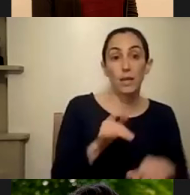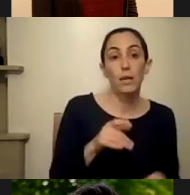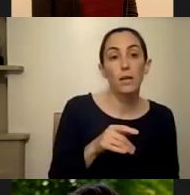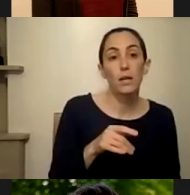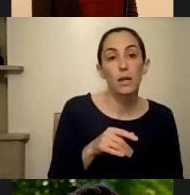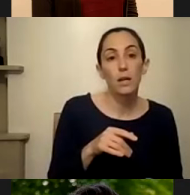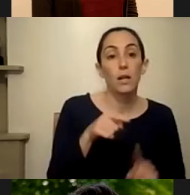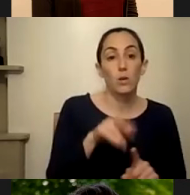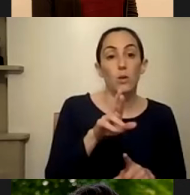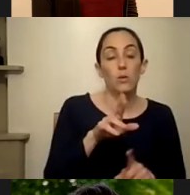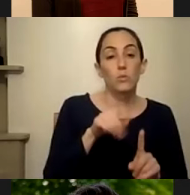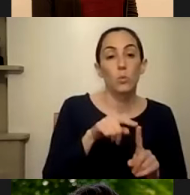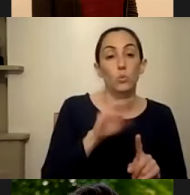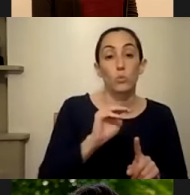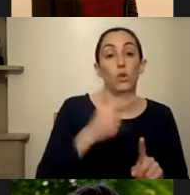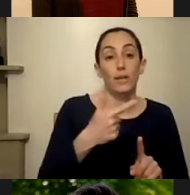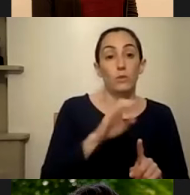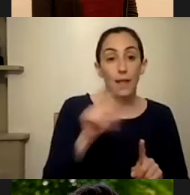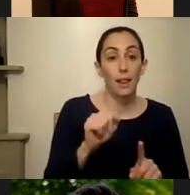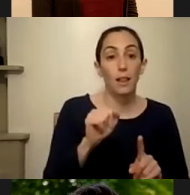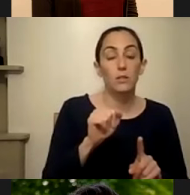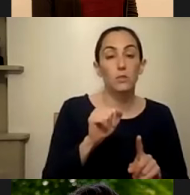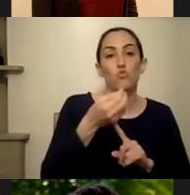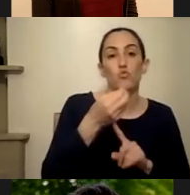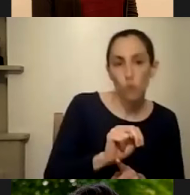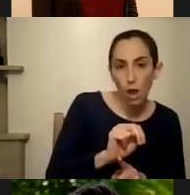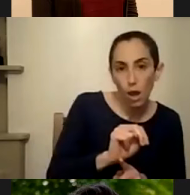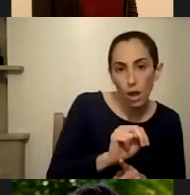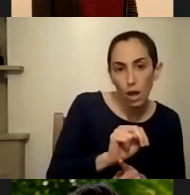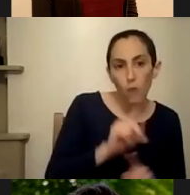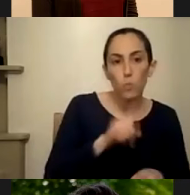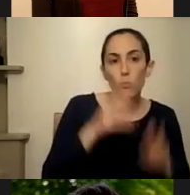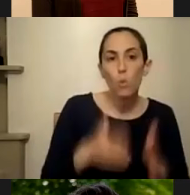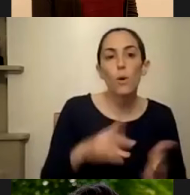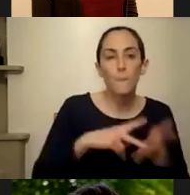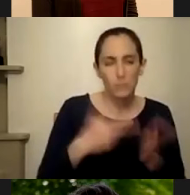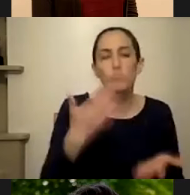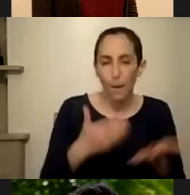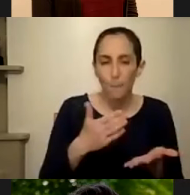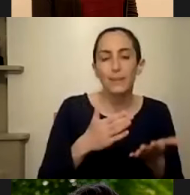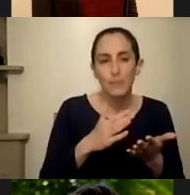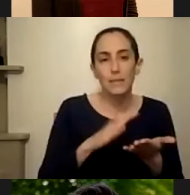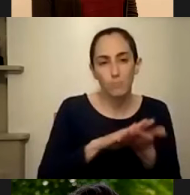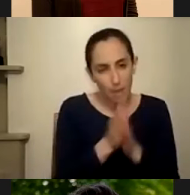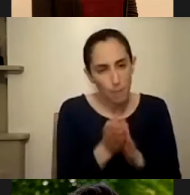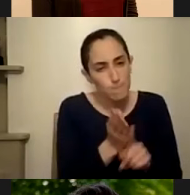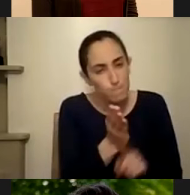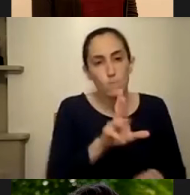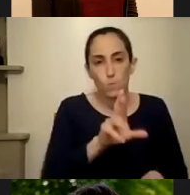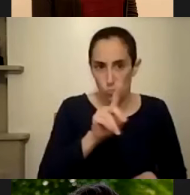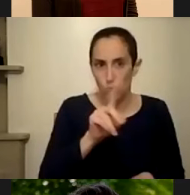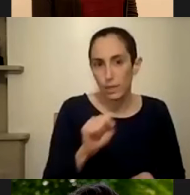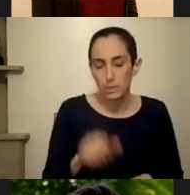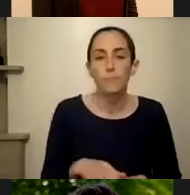on the reporter, indicating they probably undergoing rod differentiation. And over time, you can